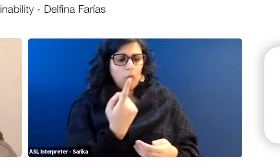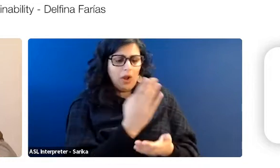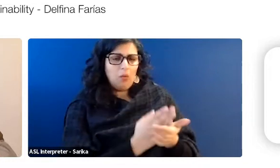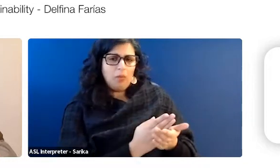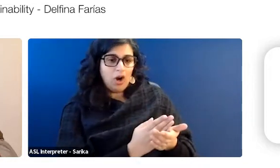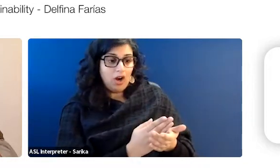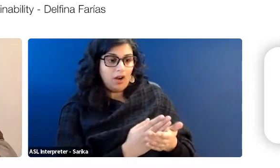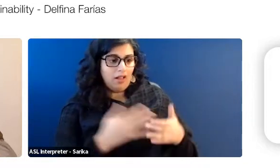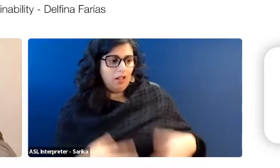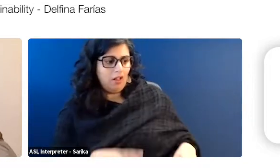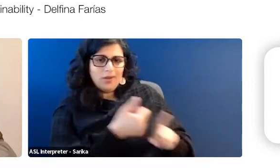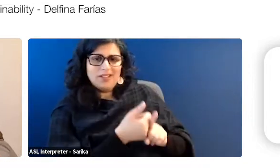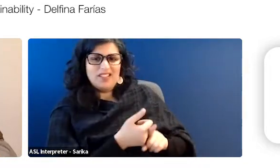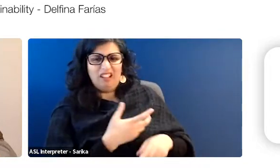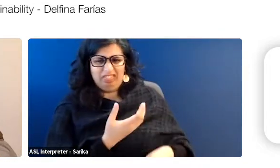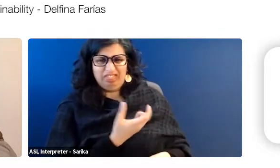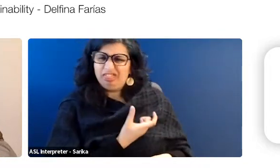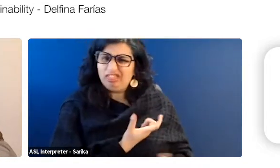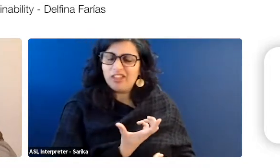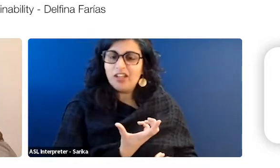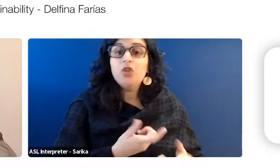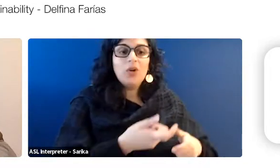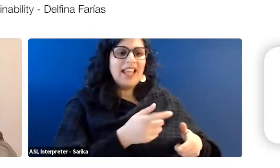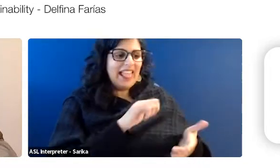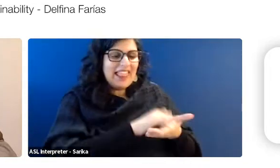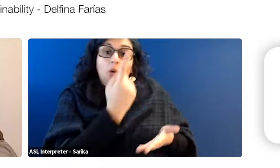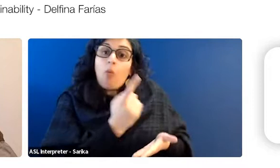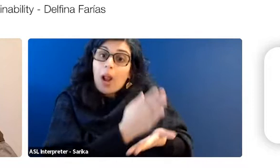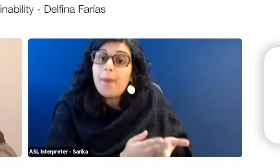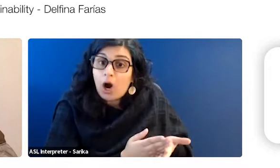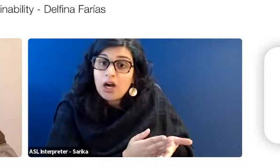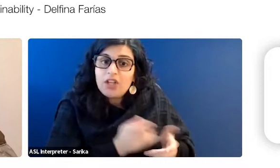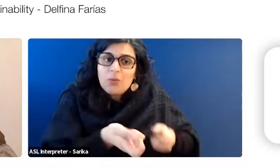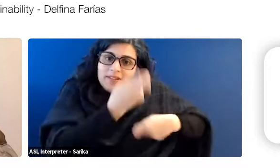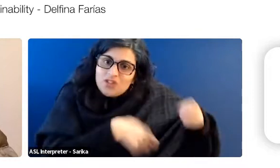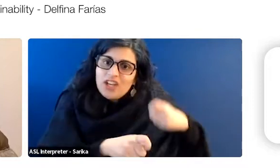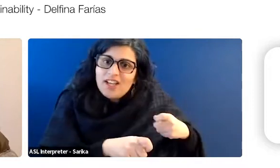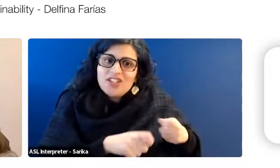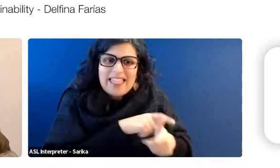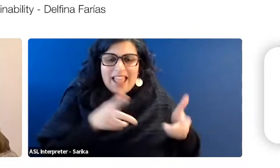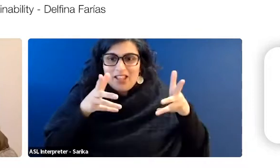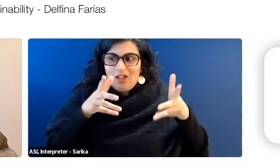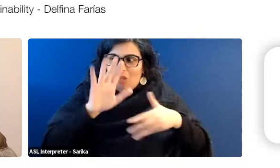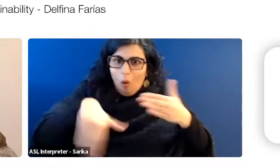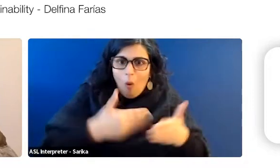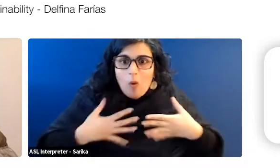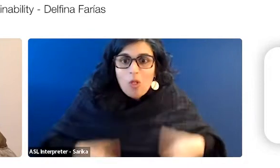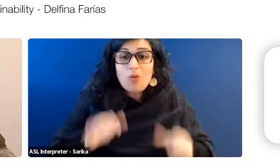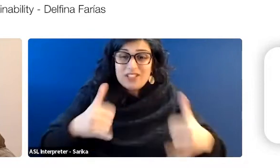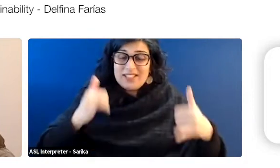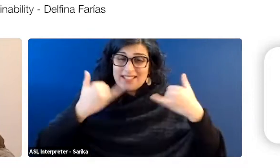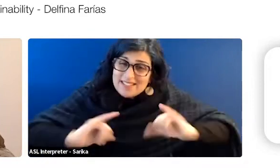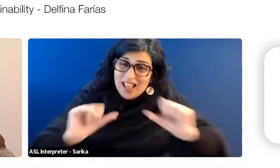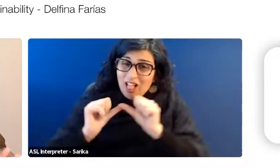that garment in such way that you can keep using the clothes.